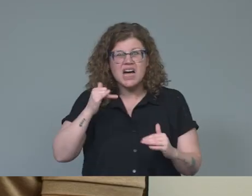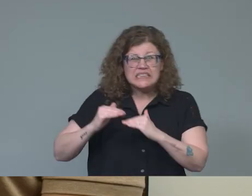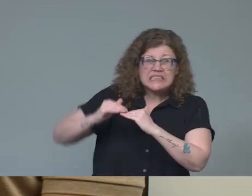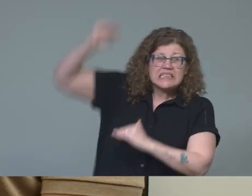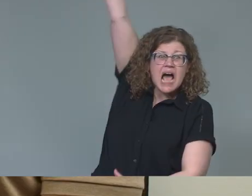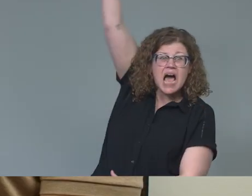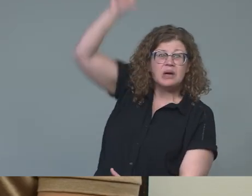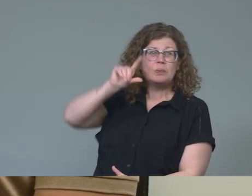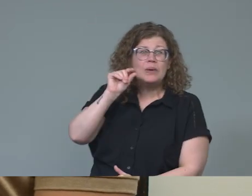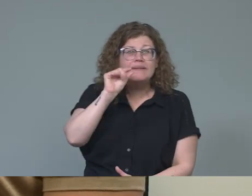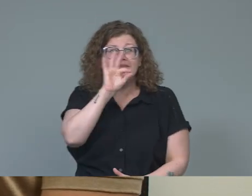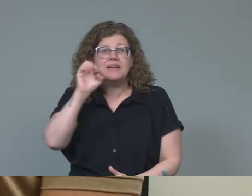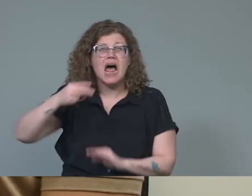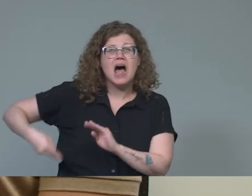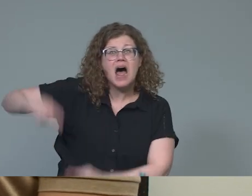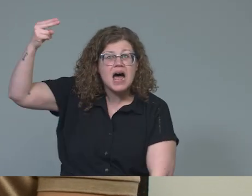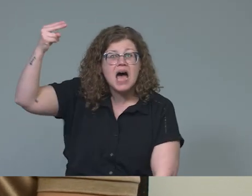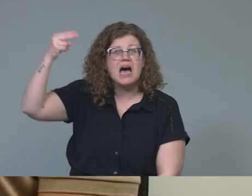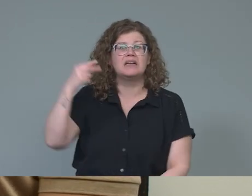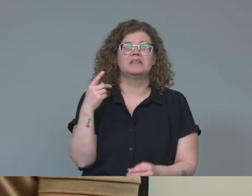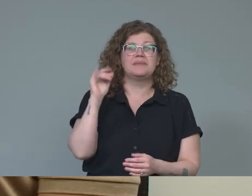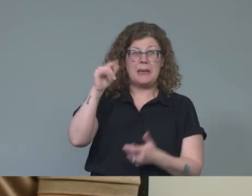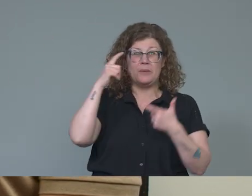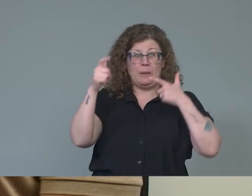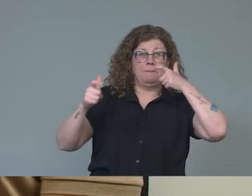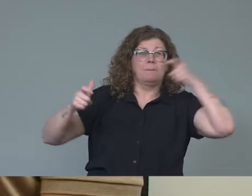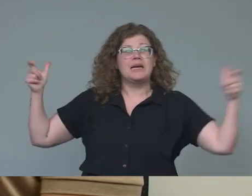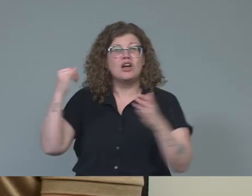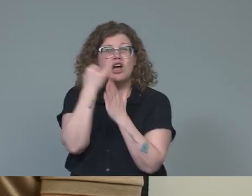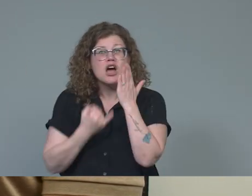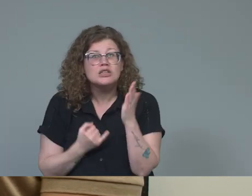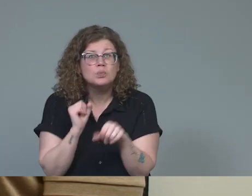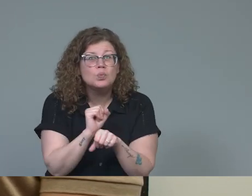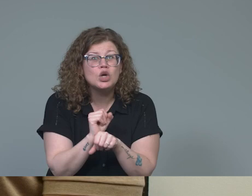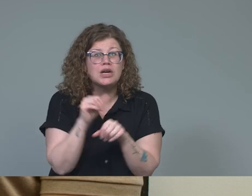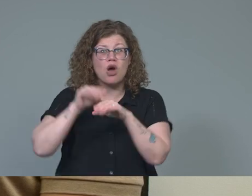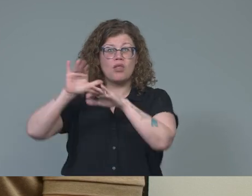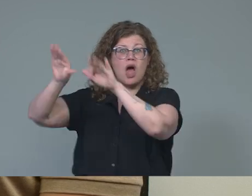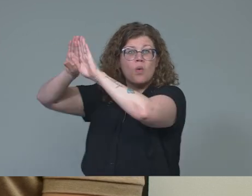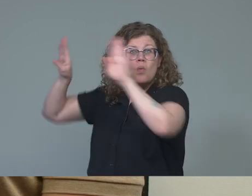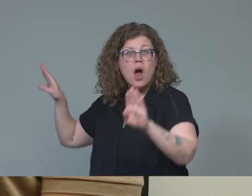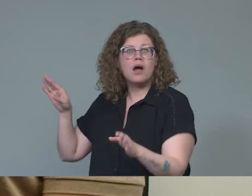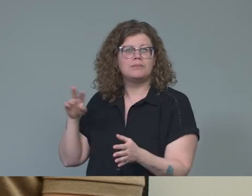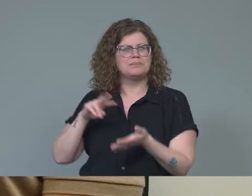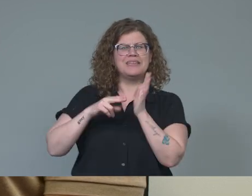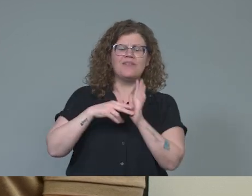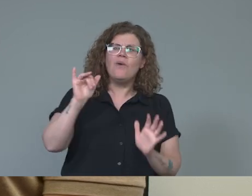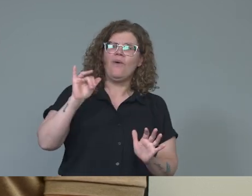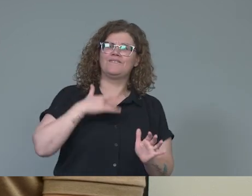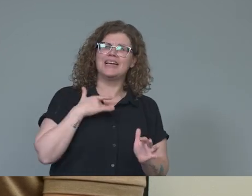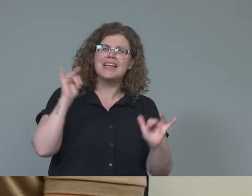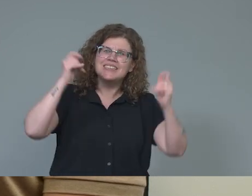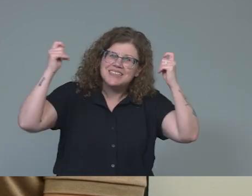work that was done. Um, and then also with family members, because we can bring our families and our friends to say, hey, we